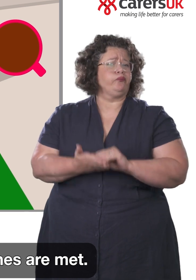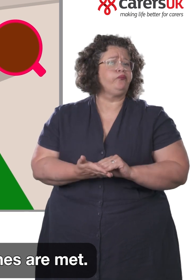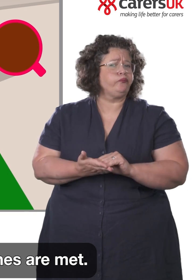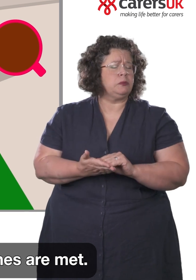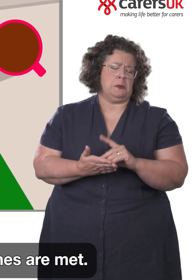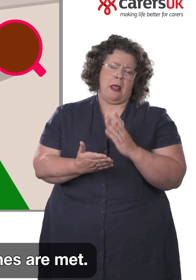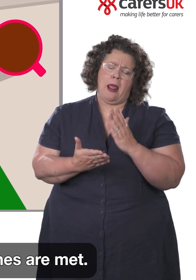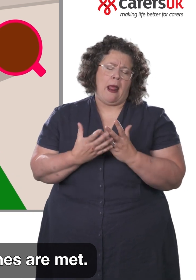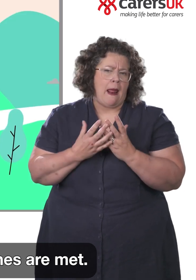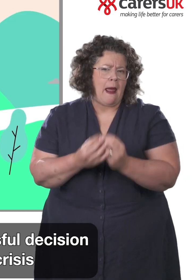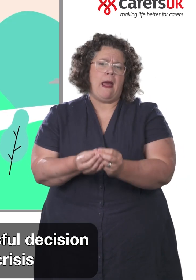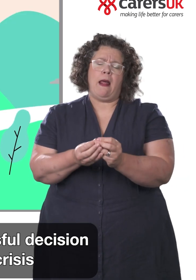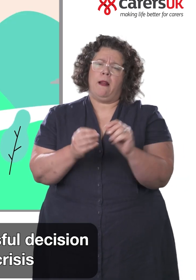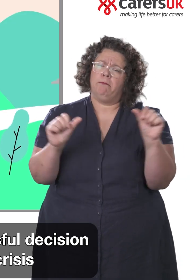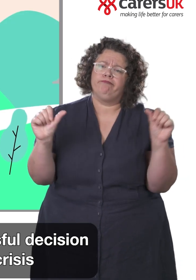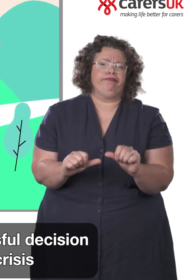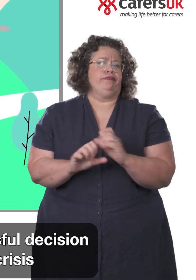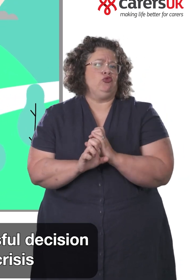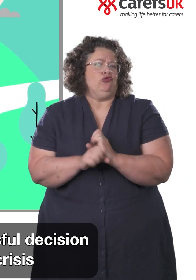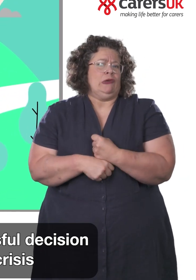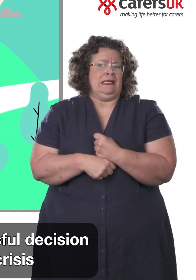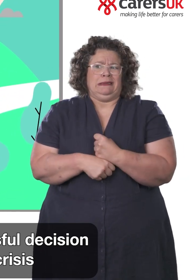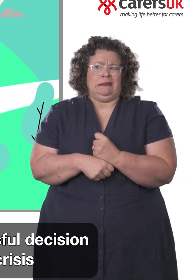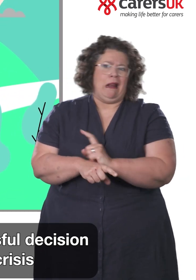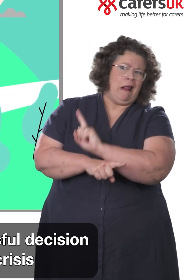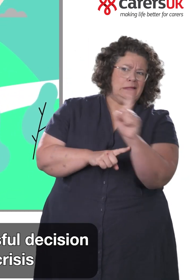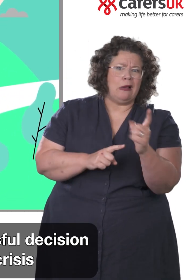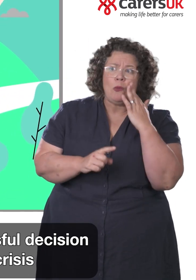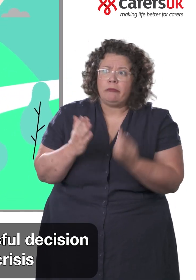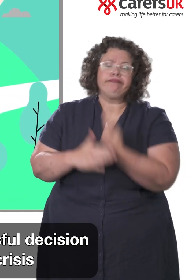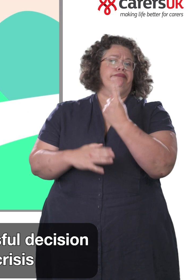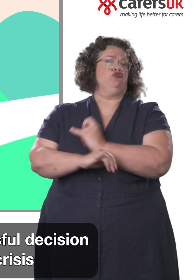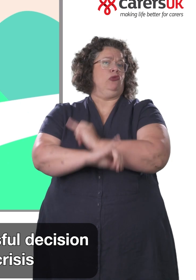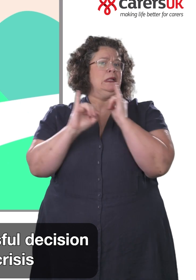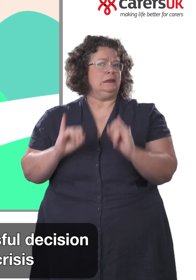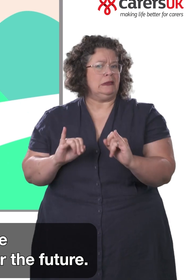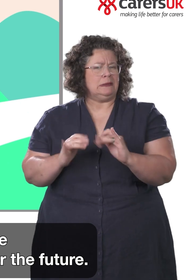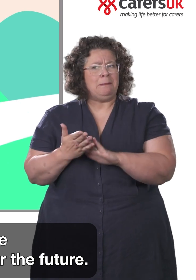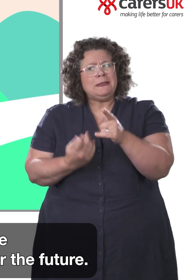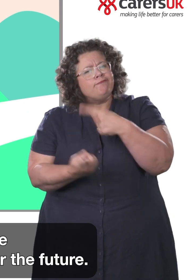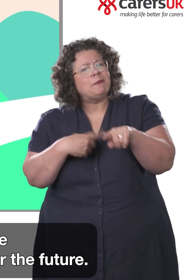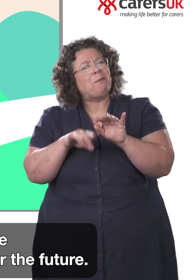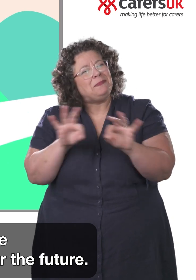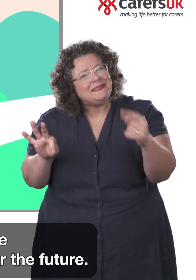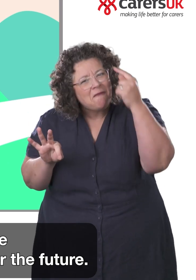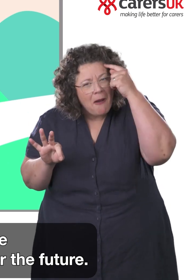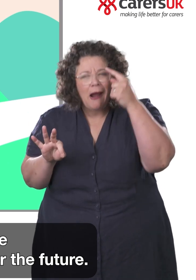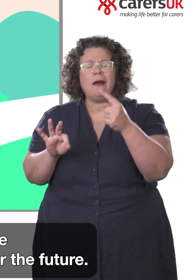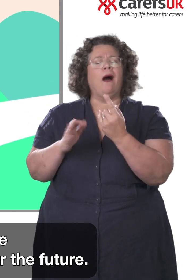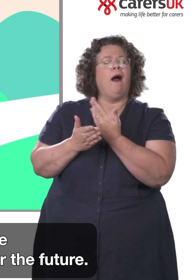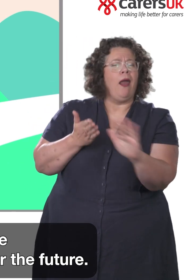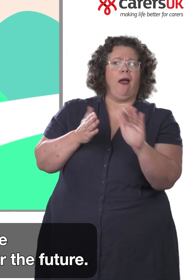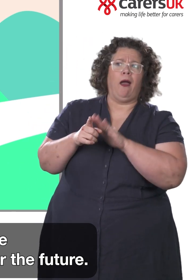met. This can help prevent stressful decision-making at a time of crisis and give everyone peace of mind